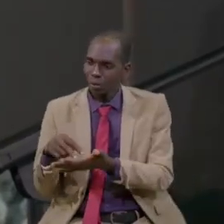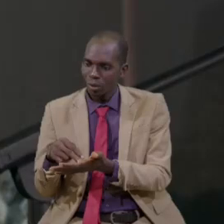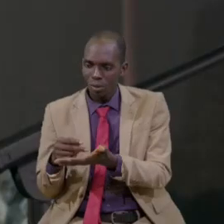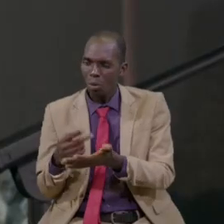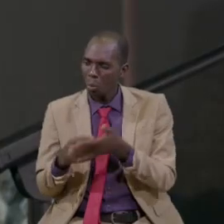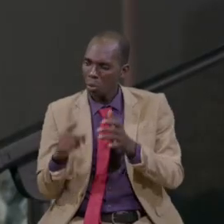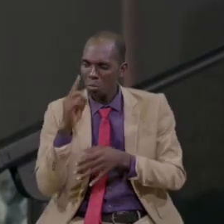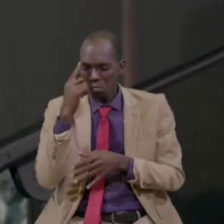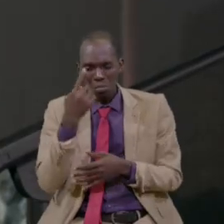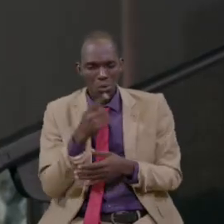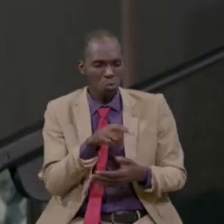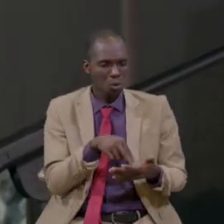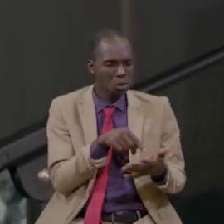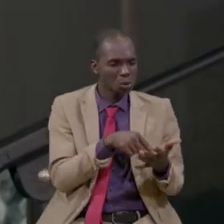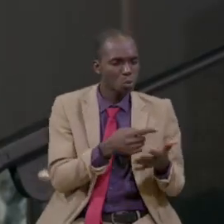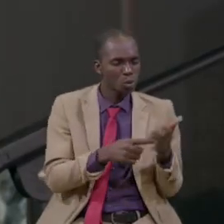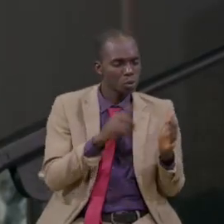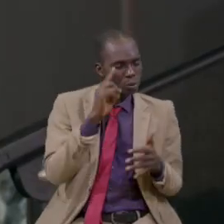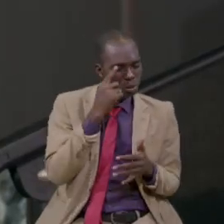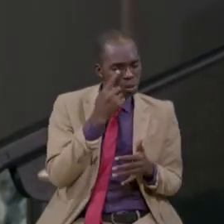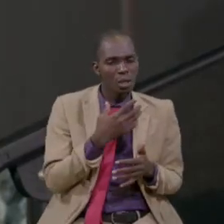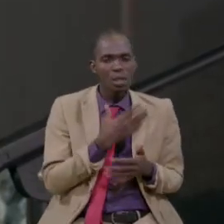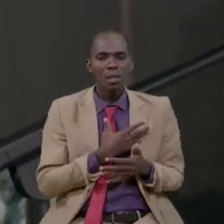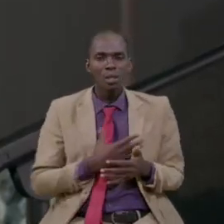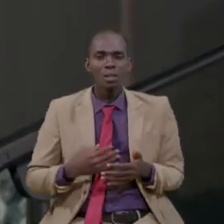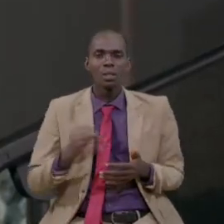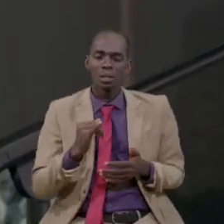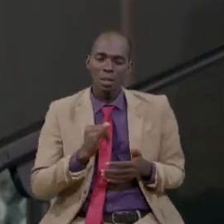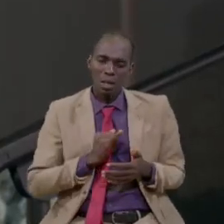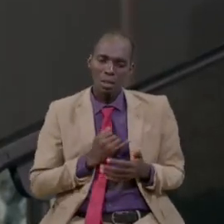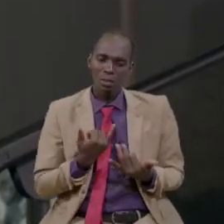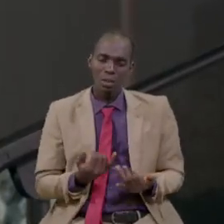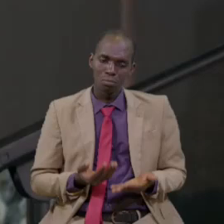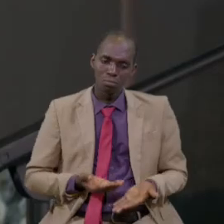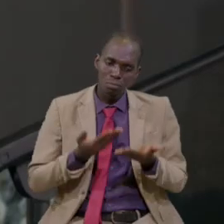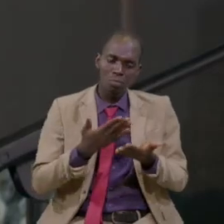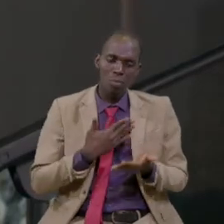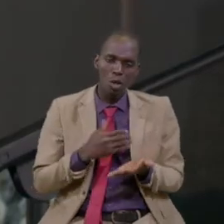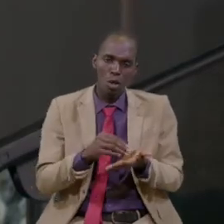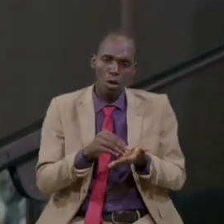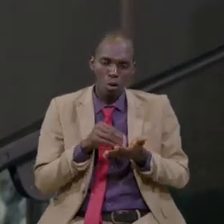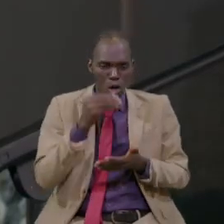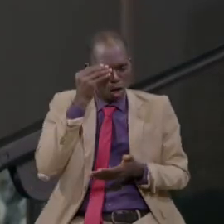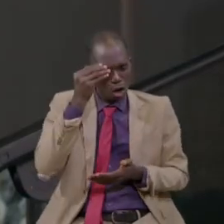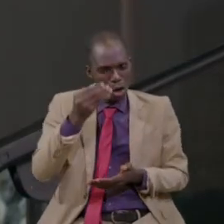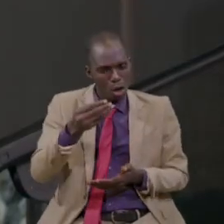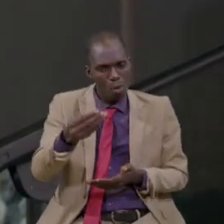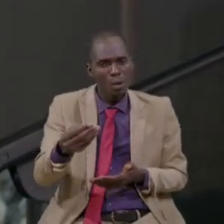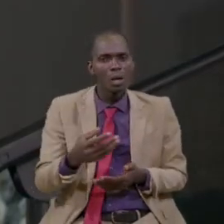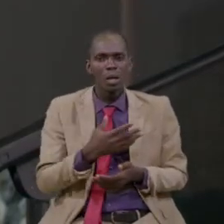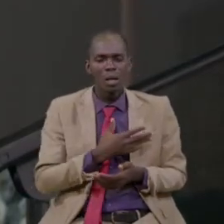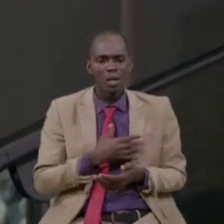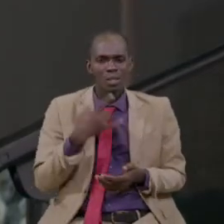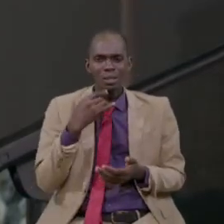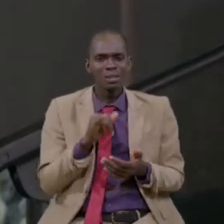think? And then I give my own. They said I should give my own opinion. And they said I should not be the